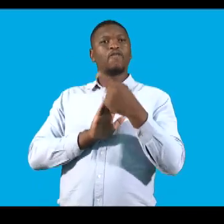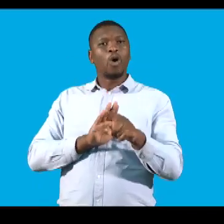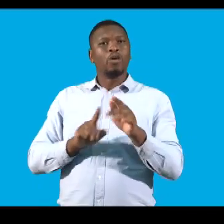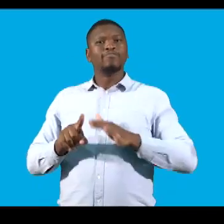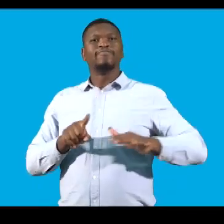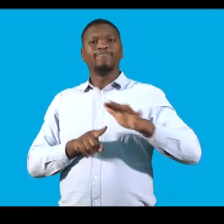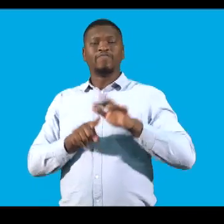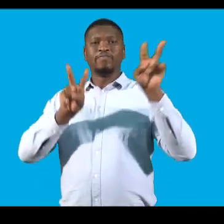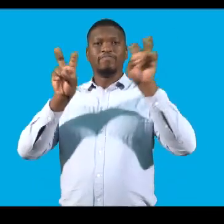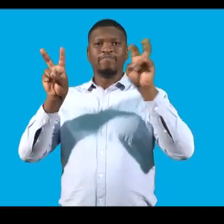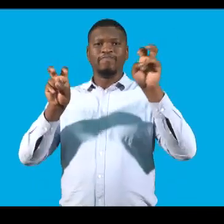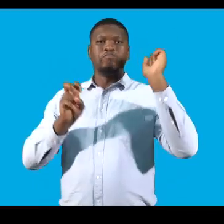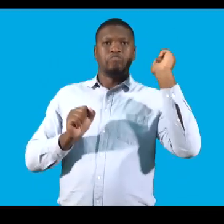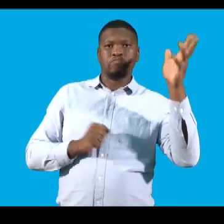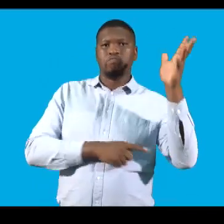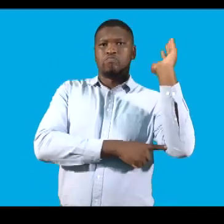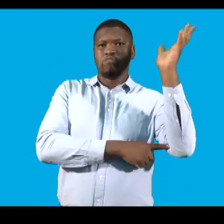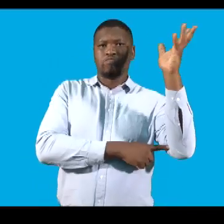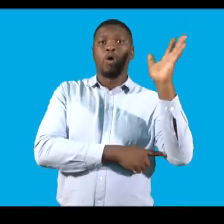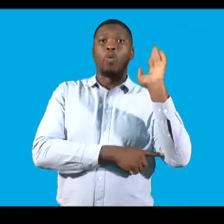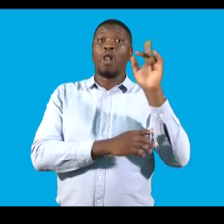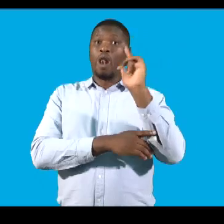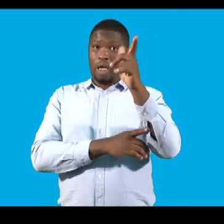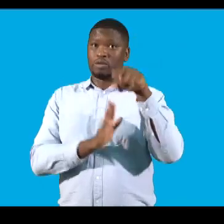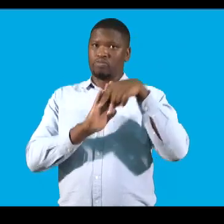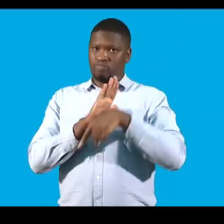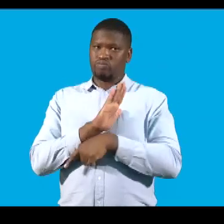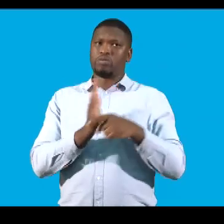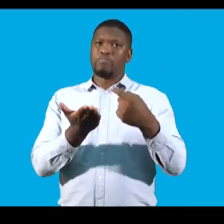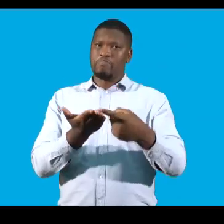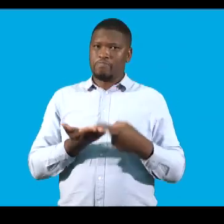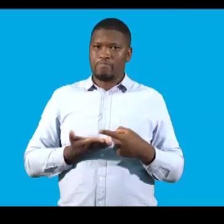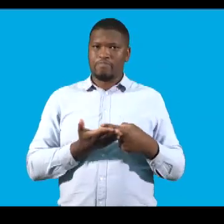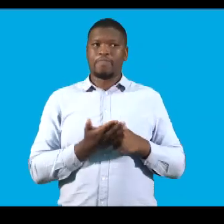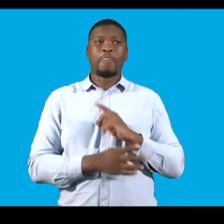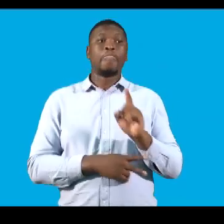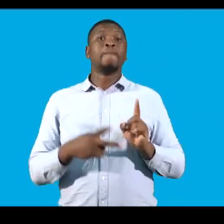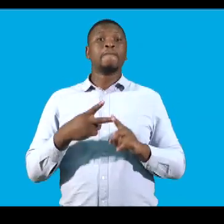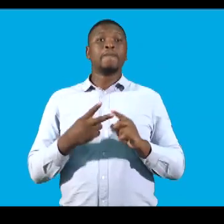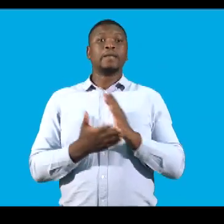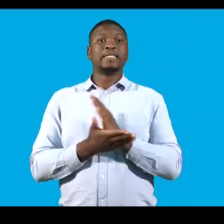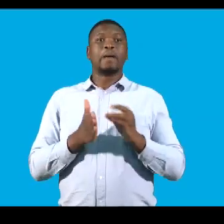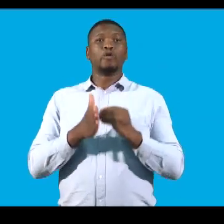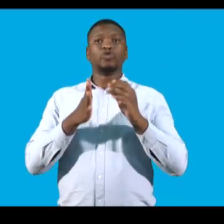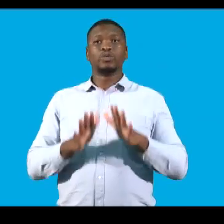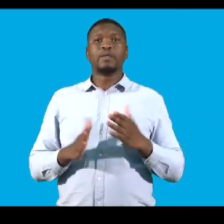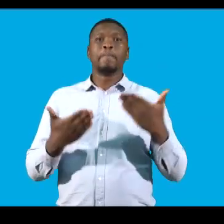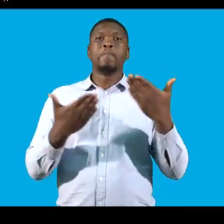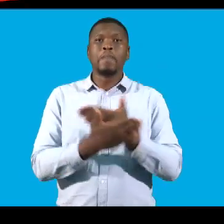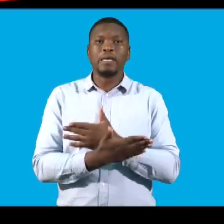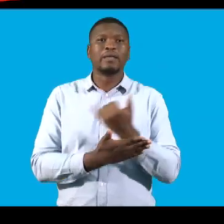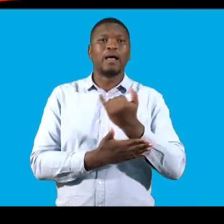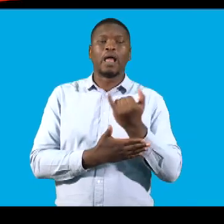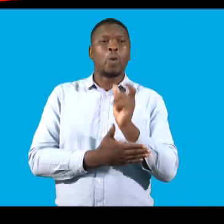of speech, which we will be looking at in more detail later. Learners lack the knowledge of basic